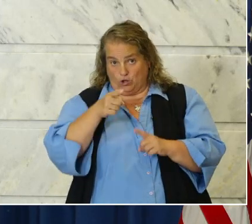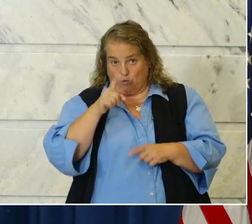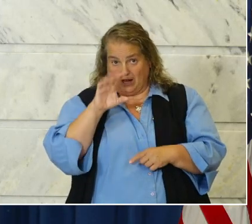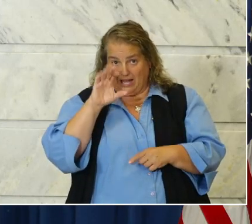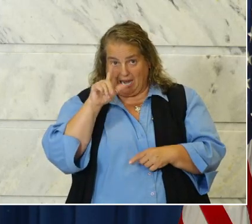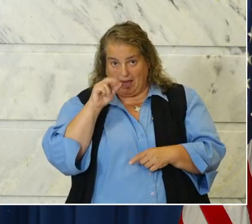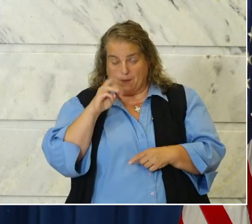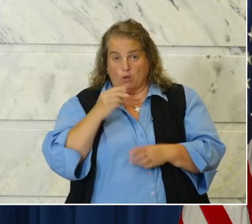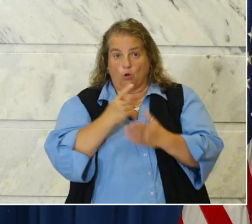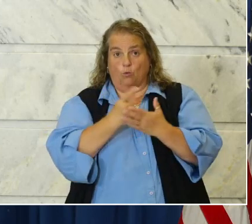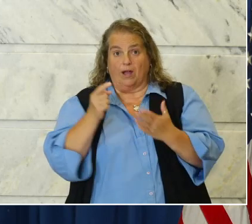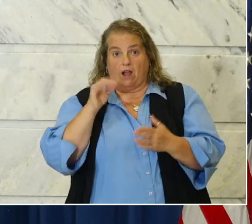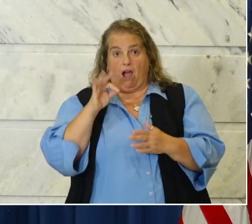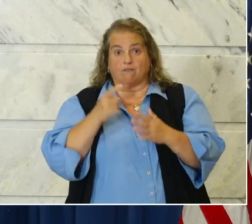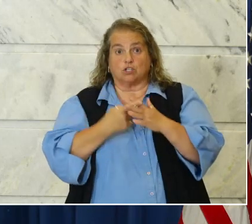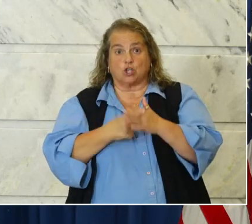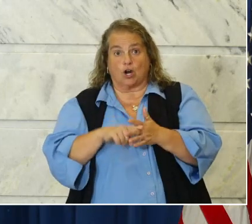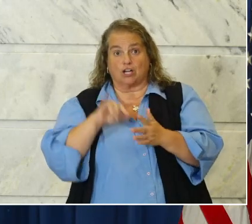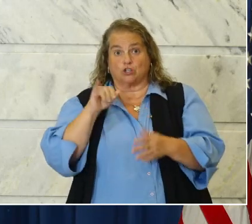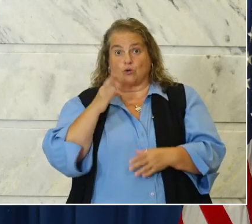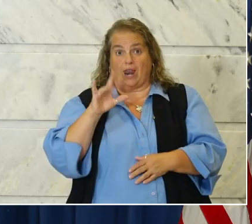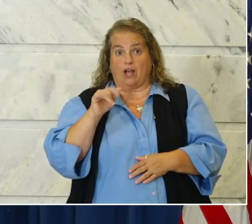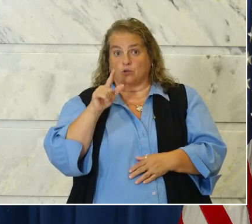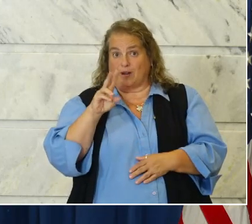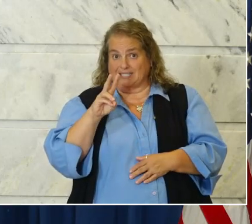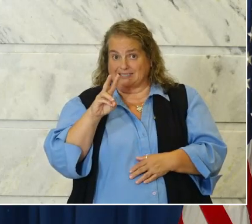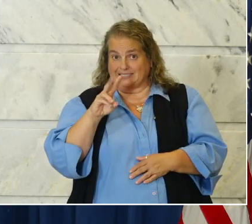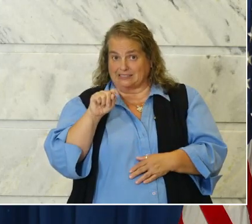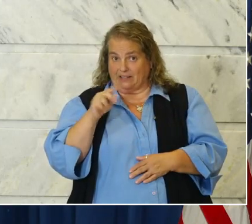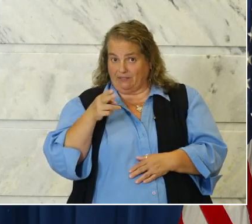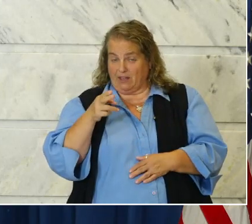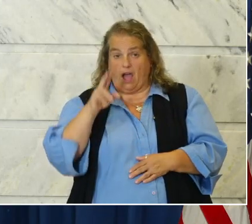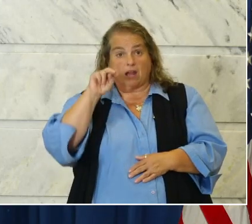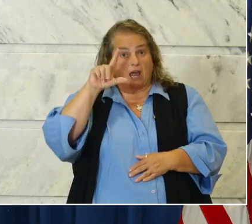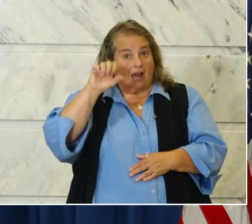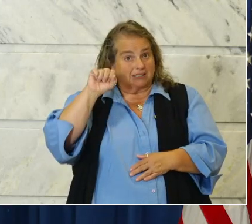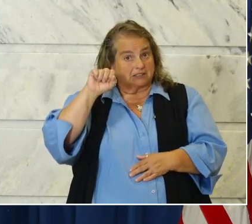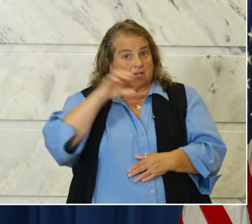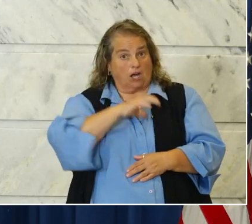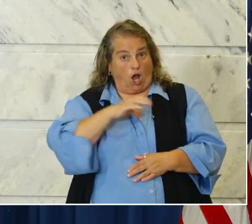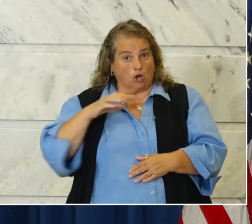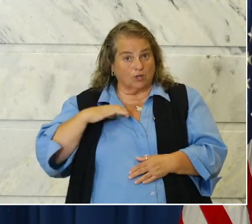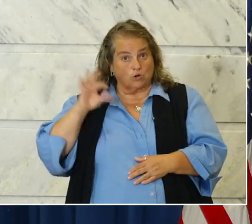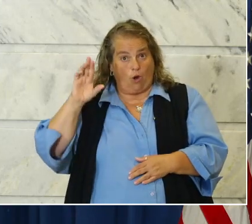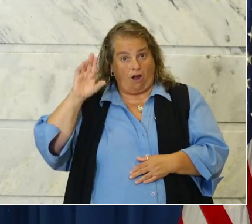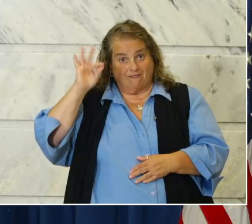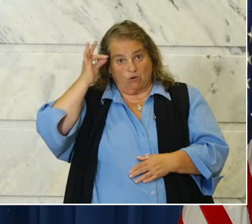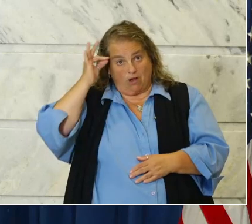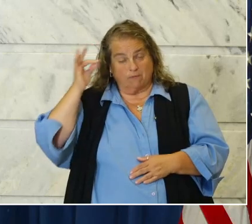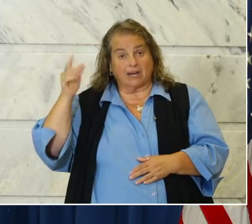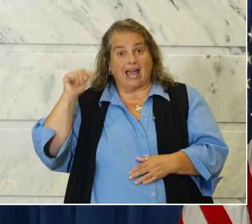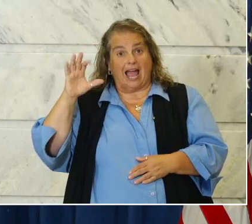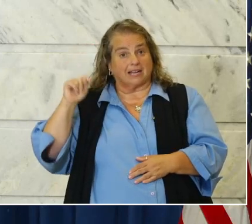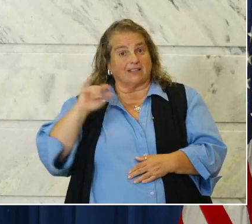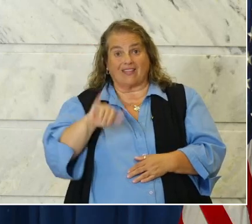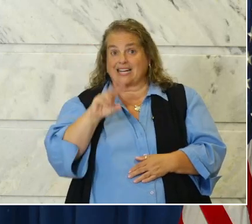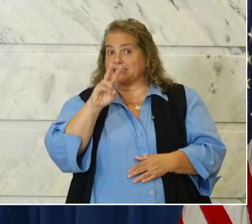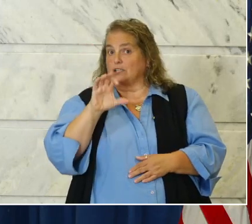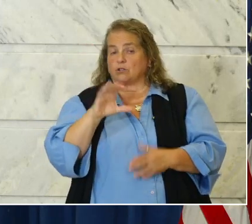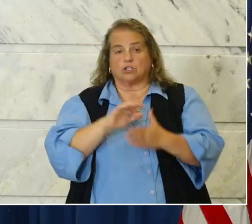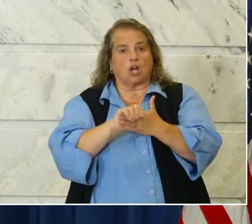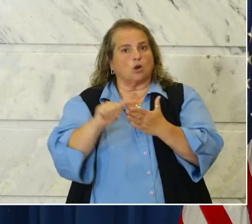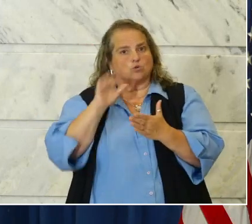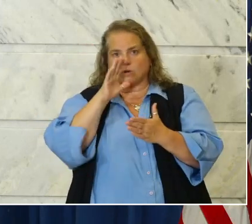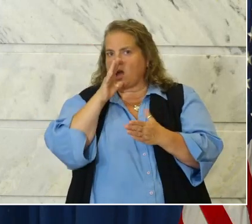week starting July 26th, unless the federal government acts, unless Congress acts, that $600 is not going to be